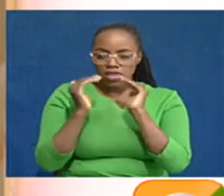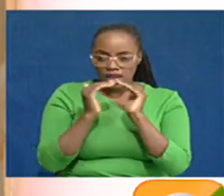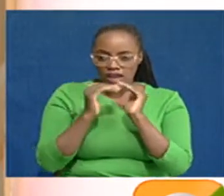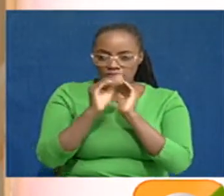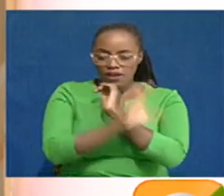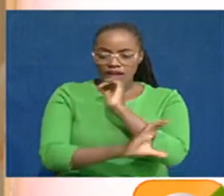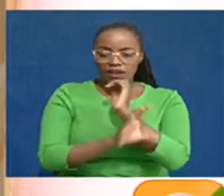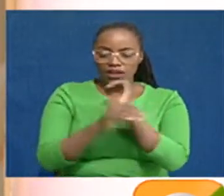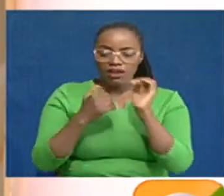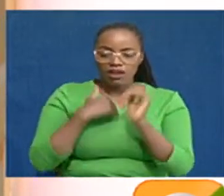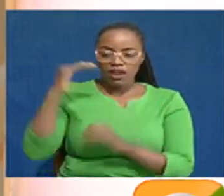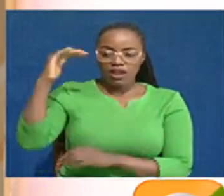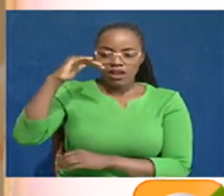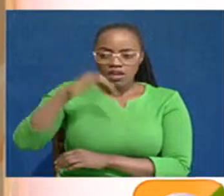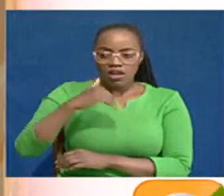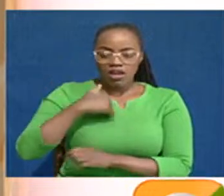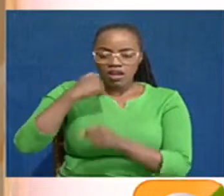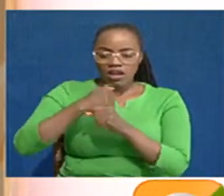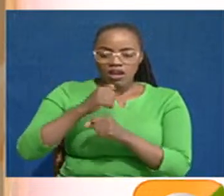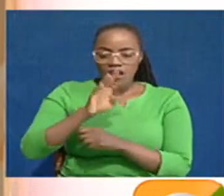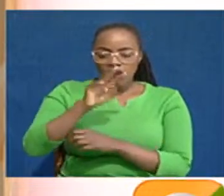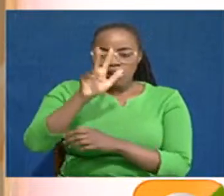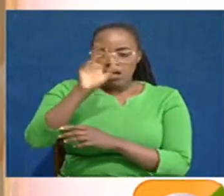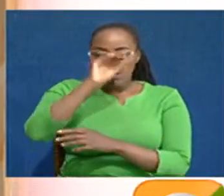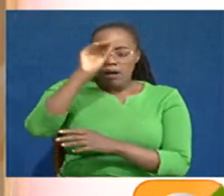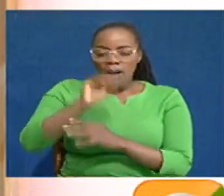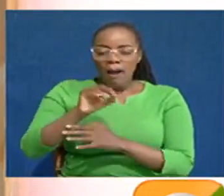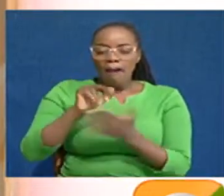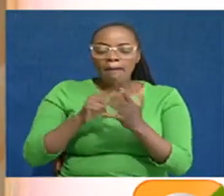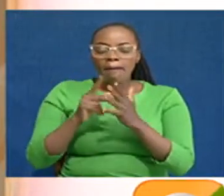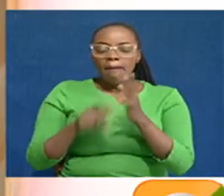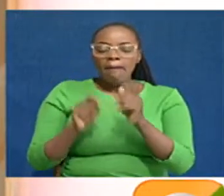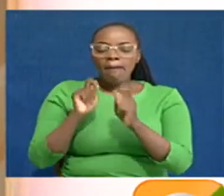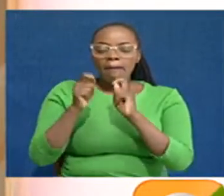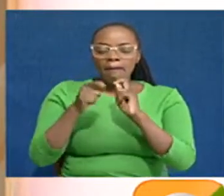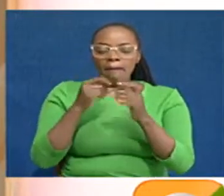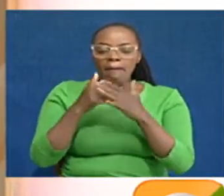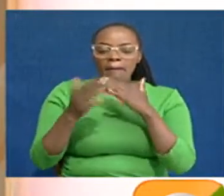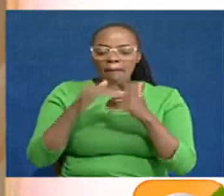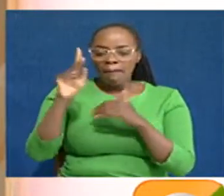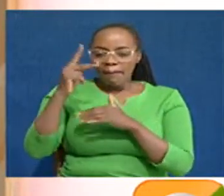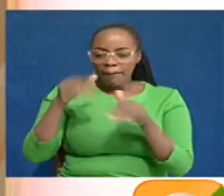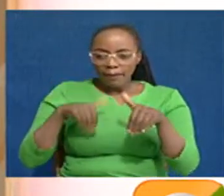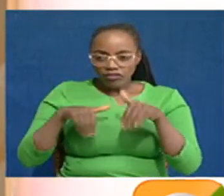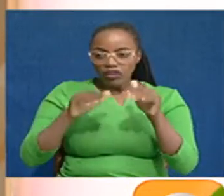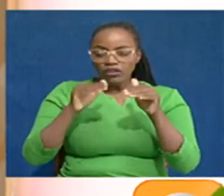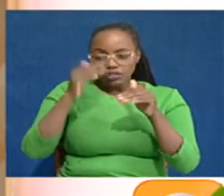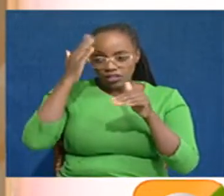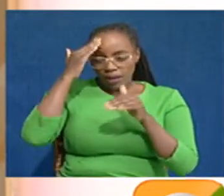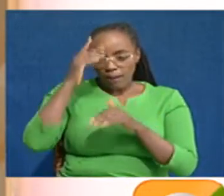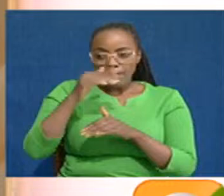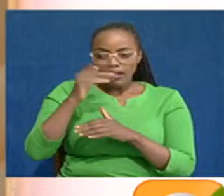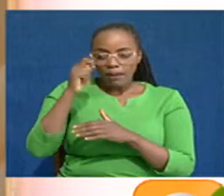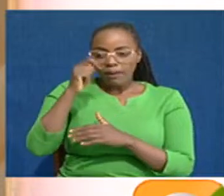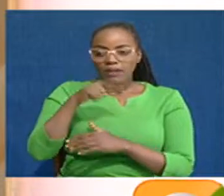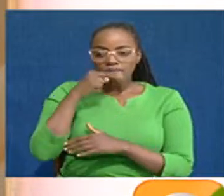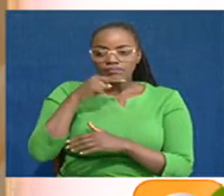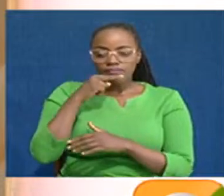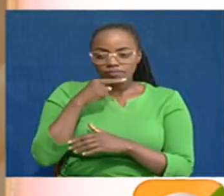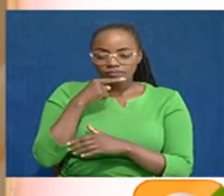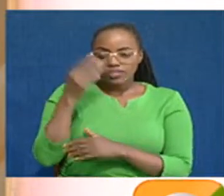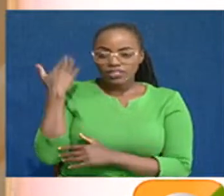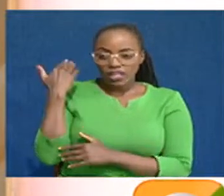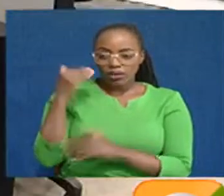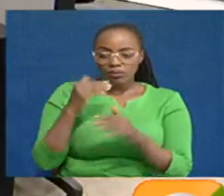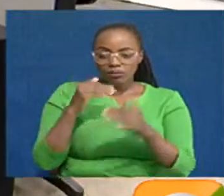usually have inflation between the 4 to 8% band. Okay. So to chase what Kenya is chasing at 2%, and you remember the president mentioned a couple of weeks back that